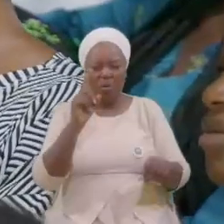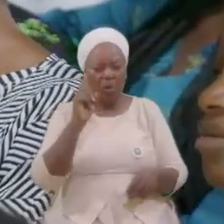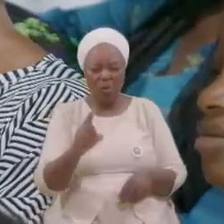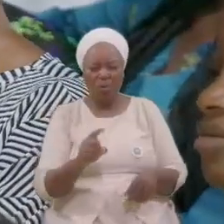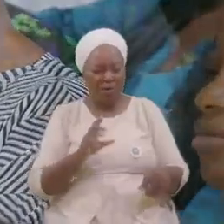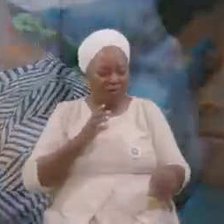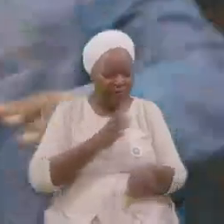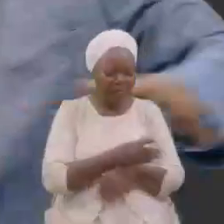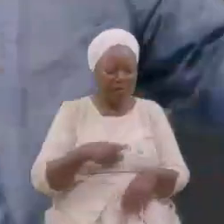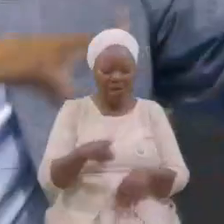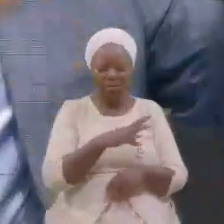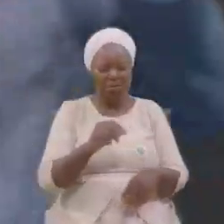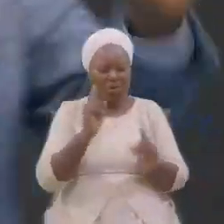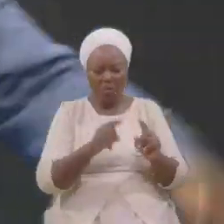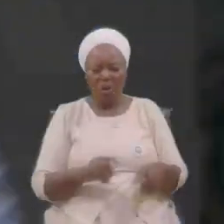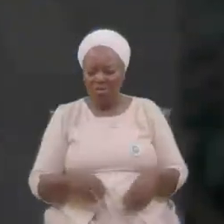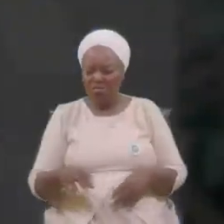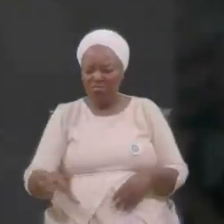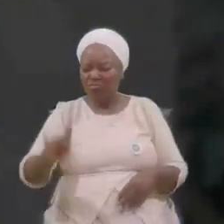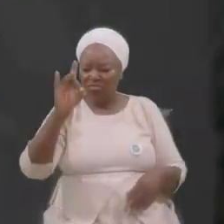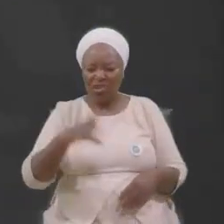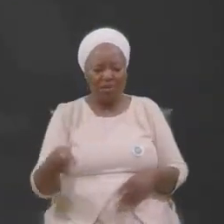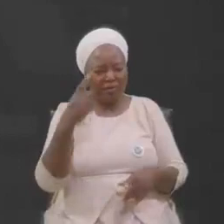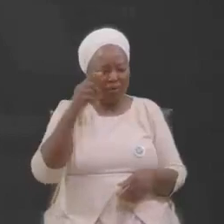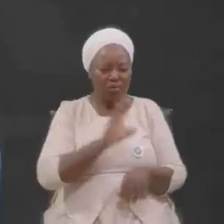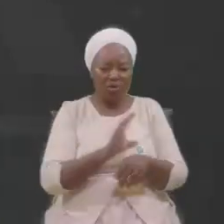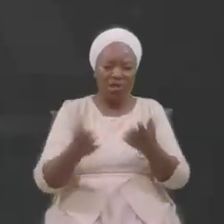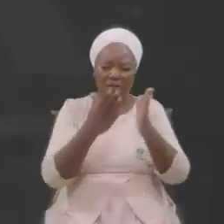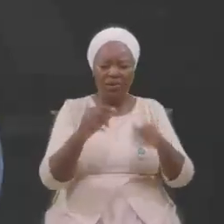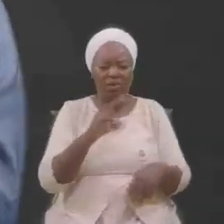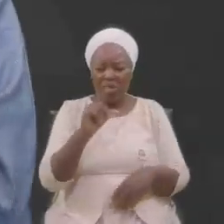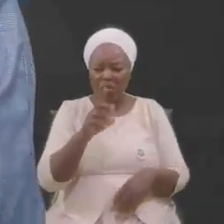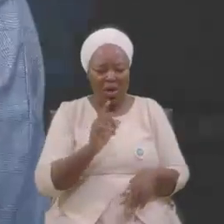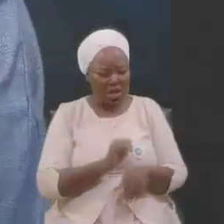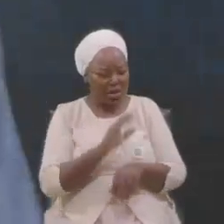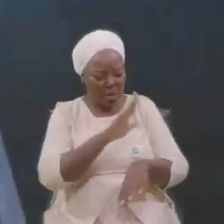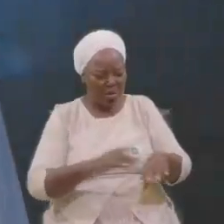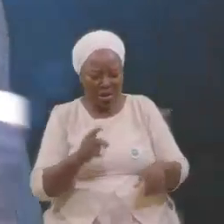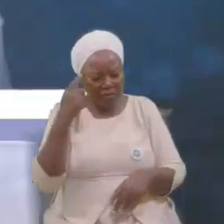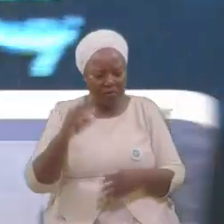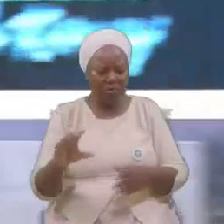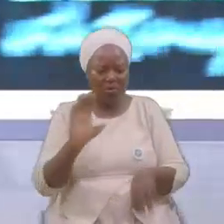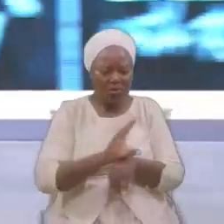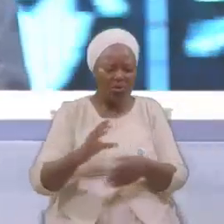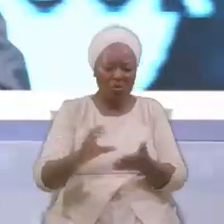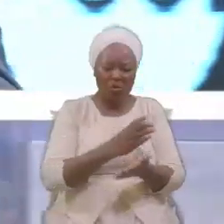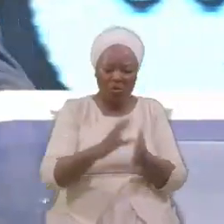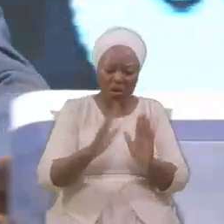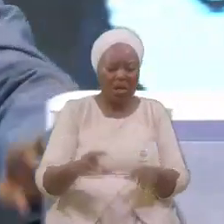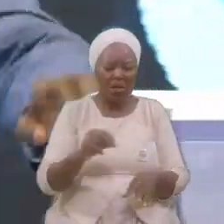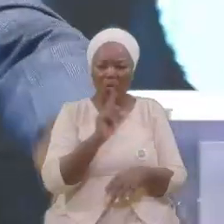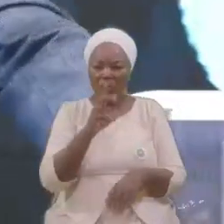them for church service. Nobody nominated them for church choir. Nobody nominated them for anything.